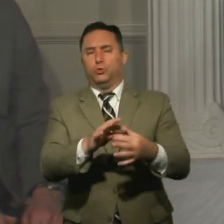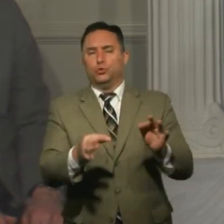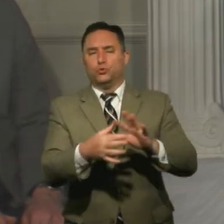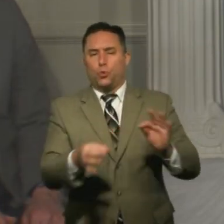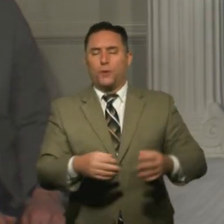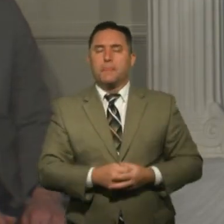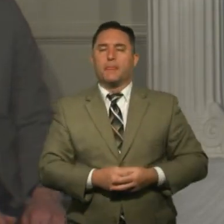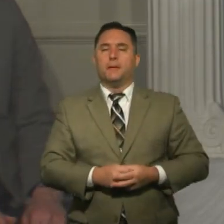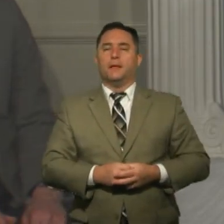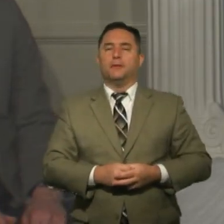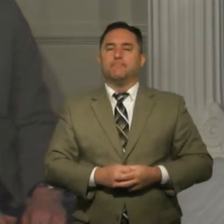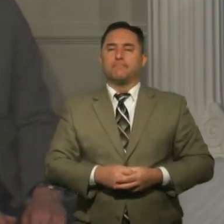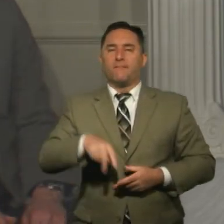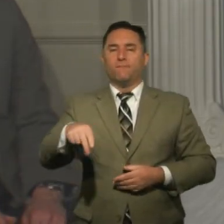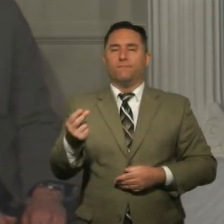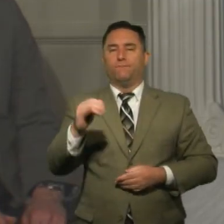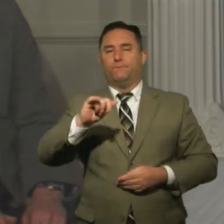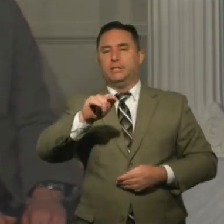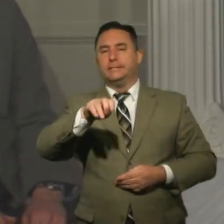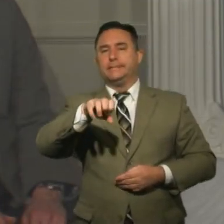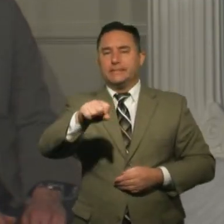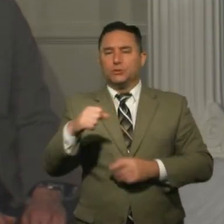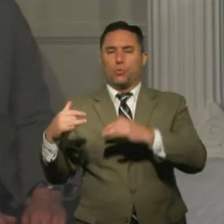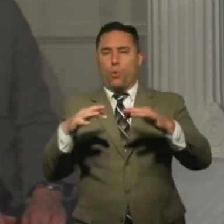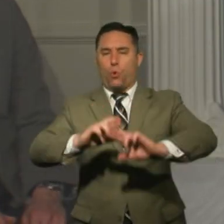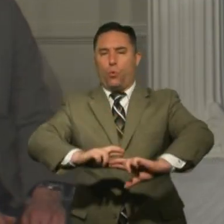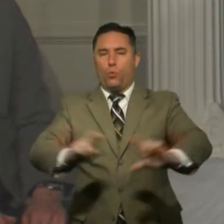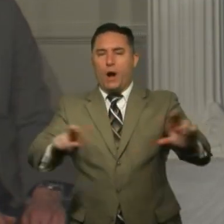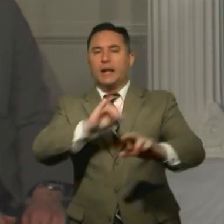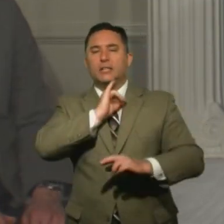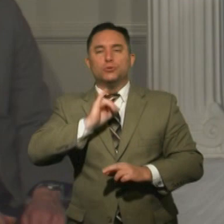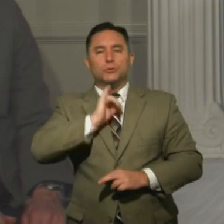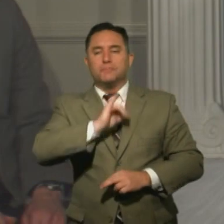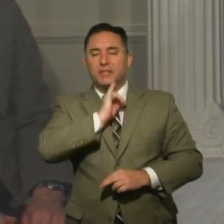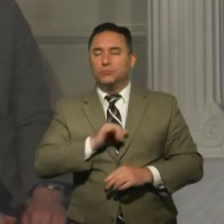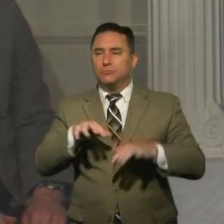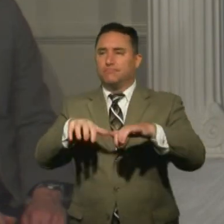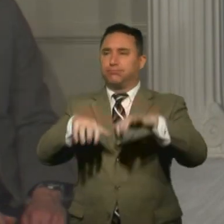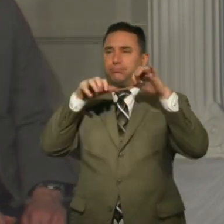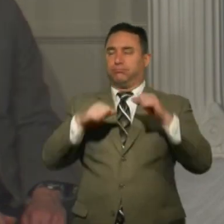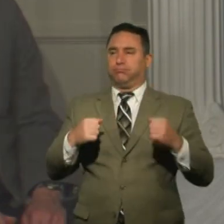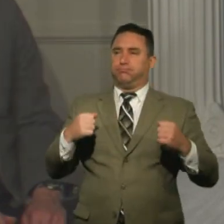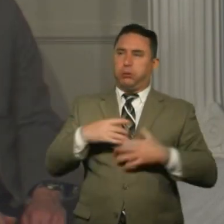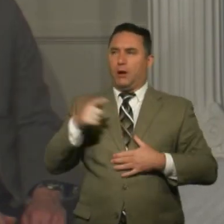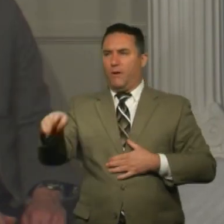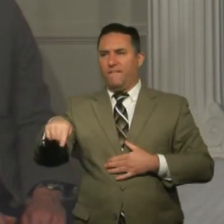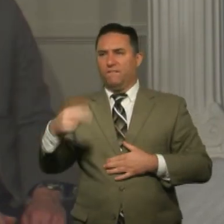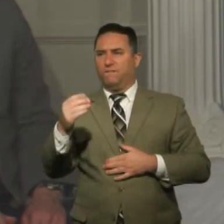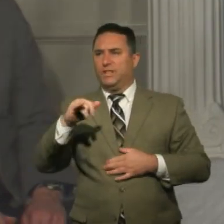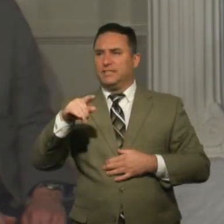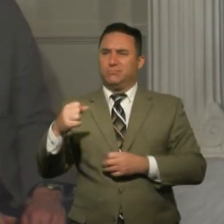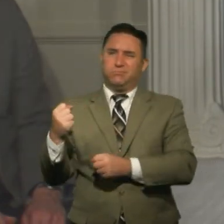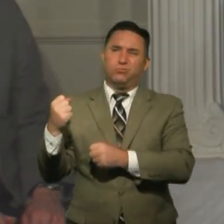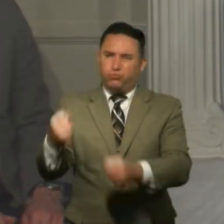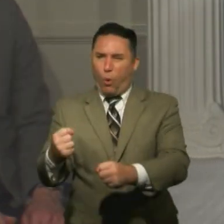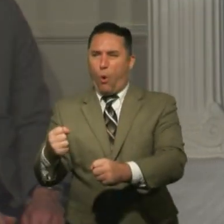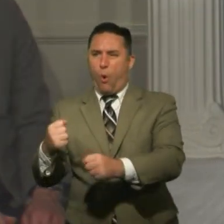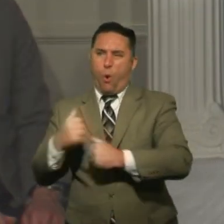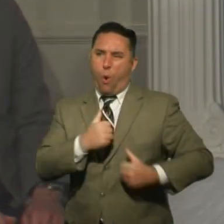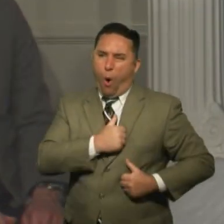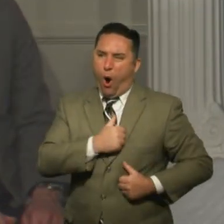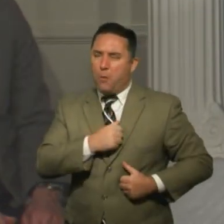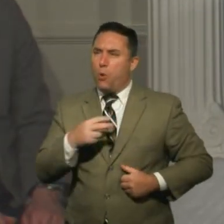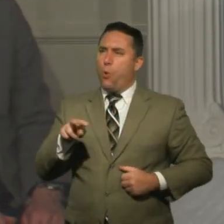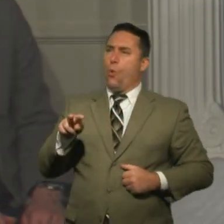point, the Philistines are at war. They're getting ready to go to battle against the Israelites. The Israelites are scared because the Philistines are a very strong army. They're looking at them. They said, we're